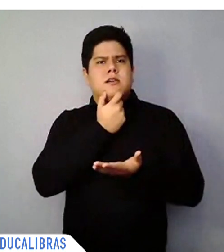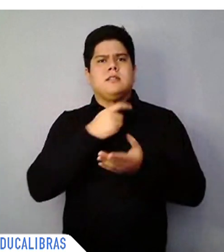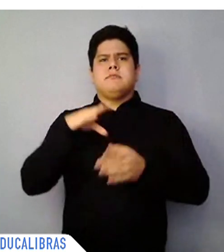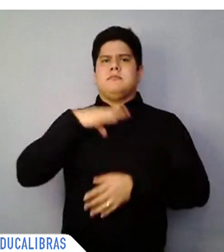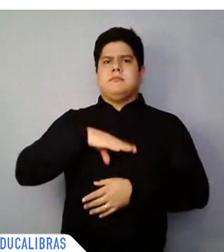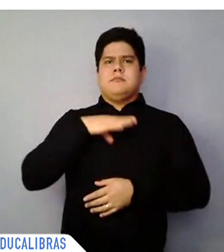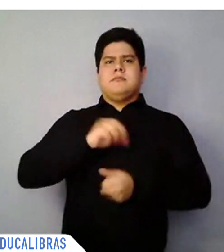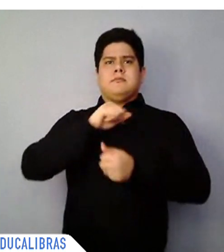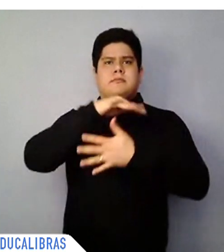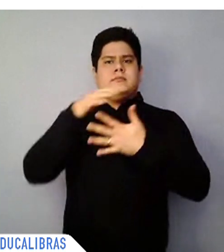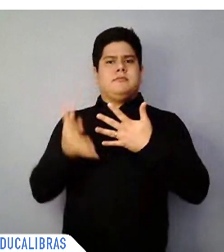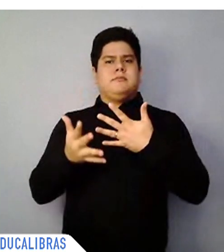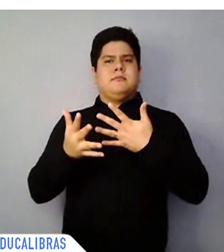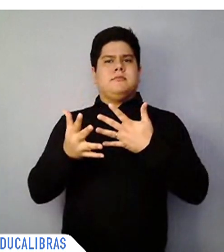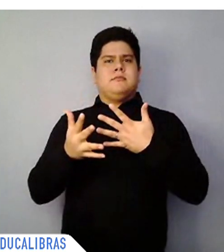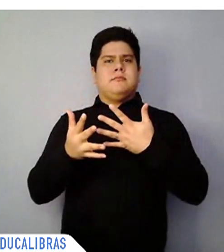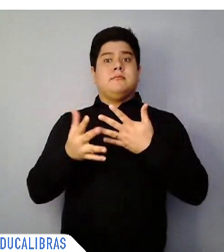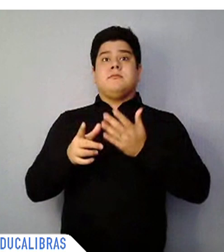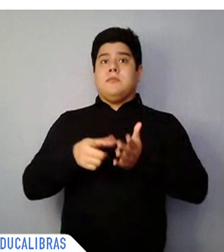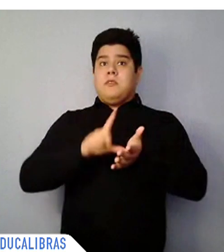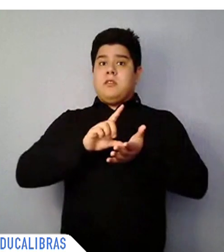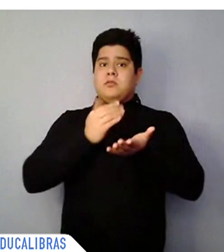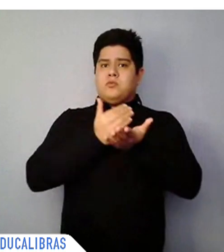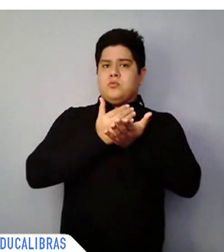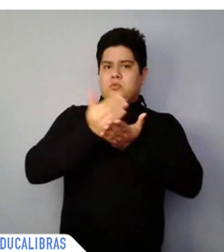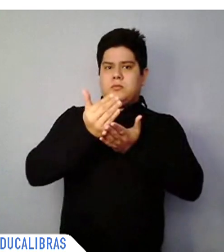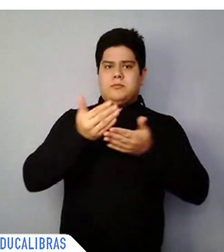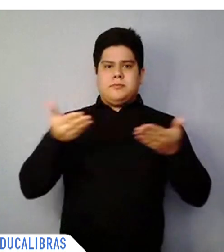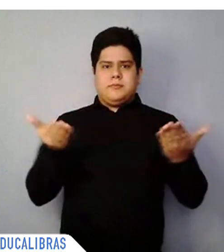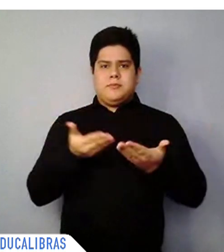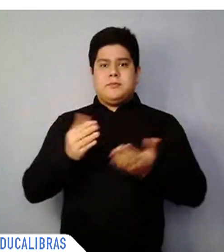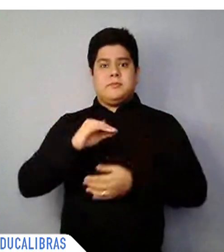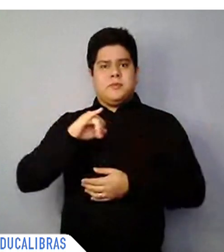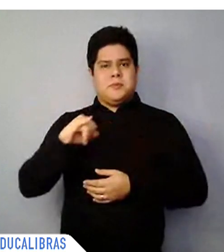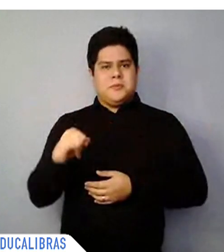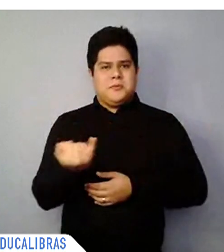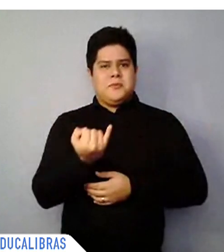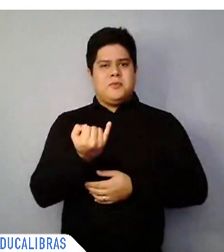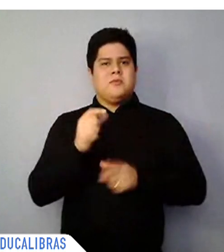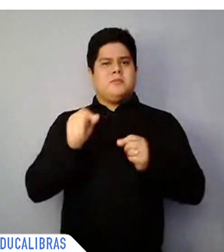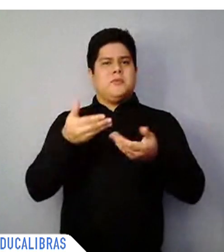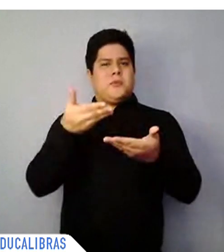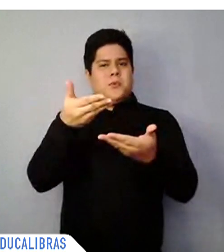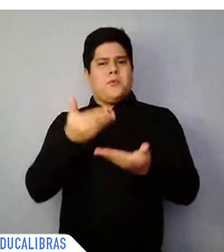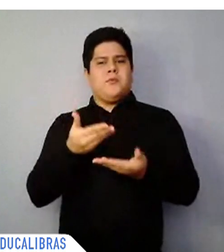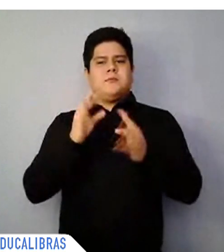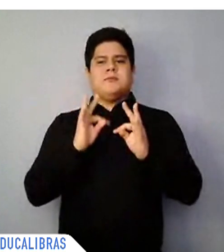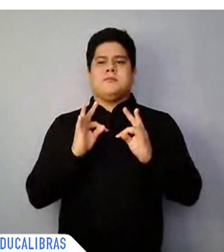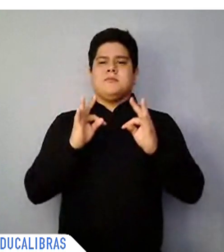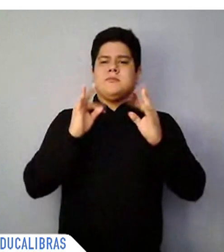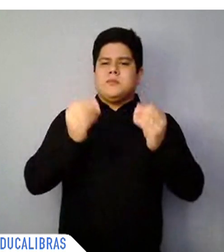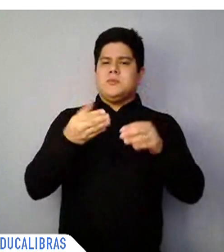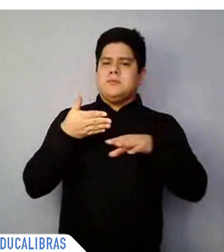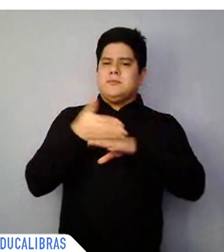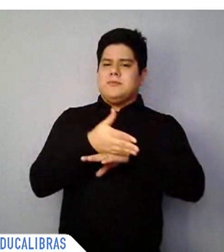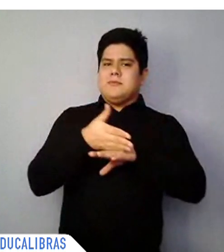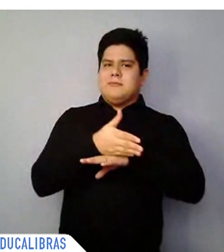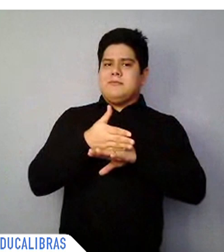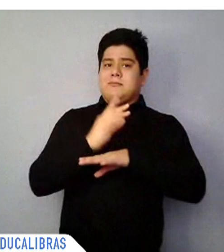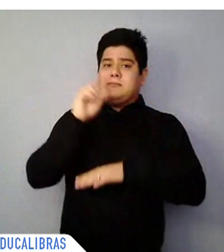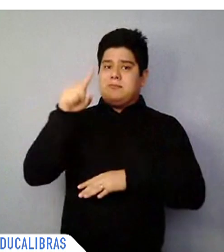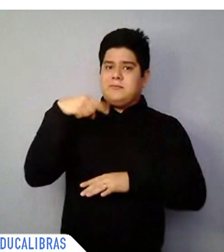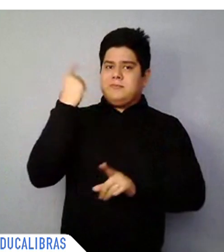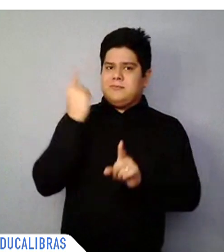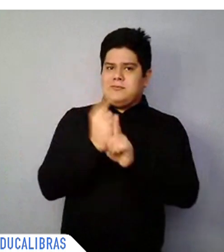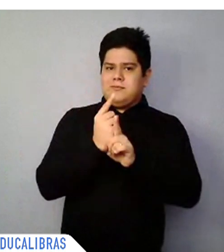Advogados, Educalibras, TraduPoints, and Headline for enabling us to create a free online event with simultaneous